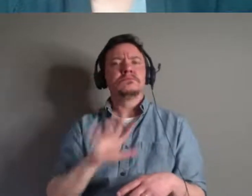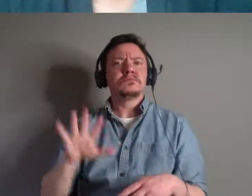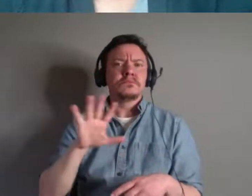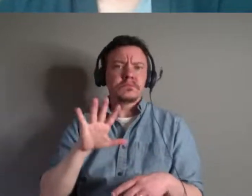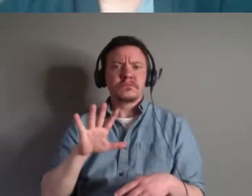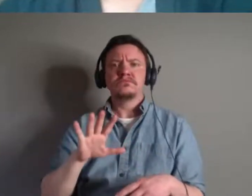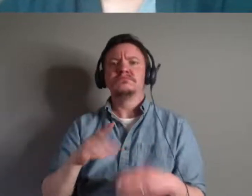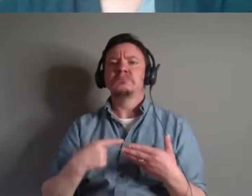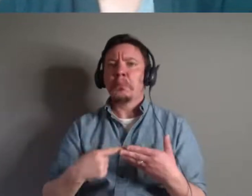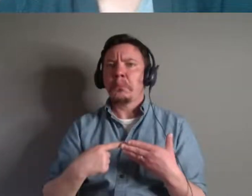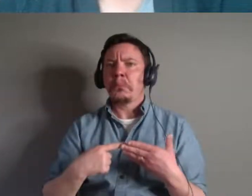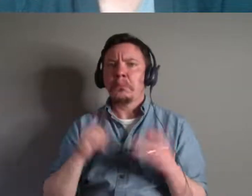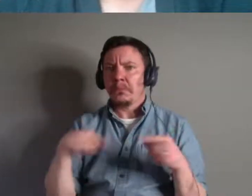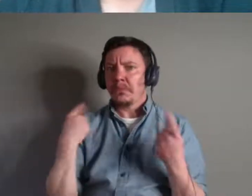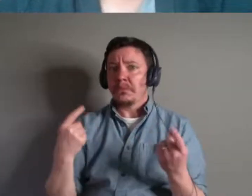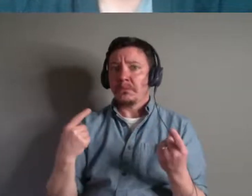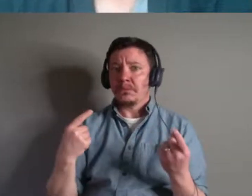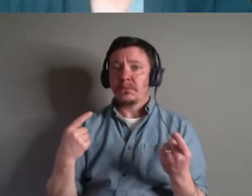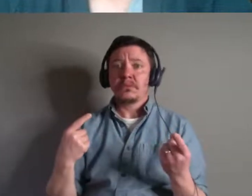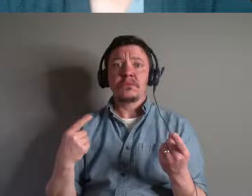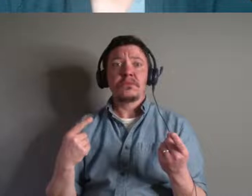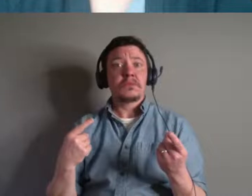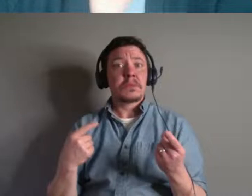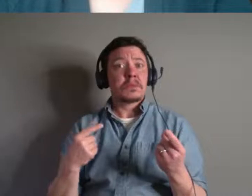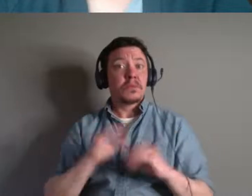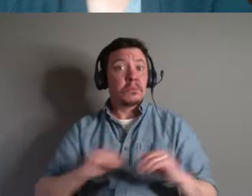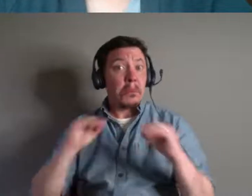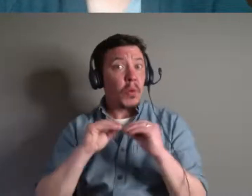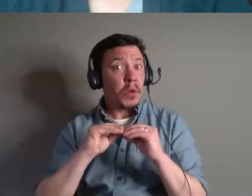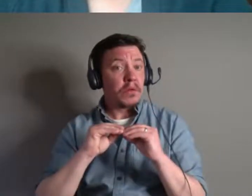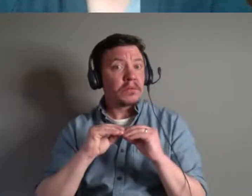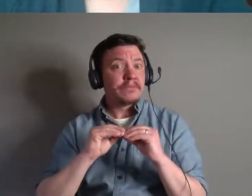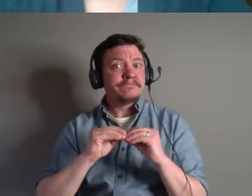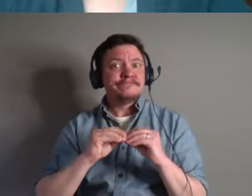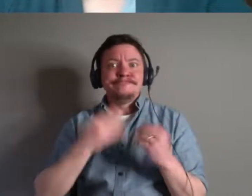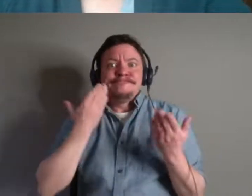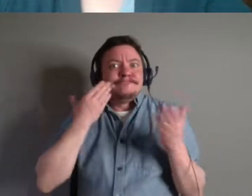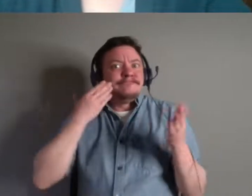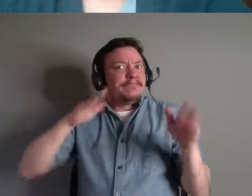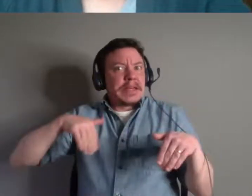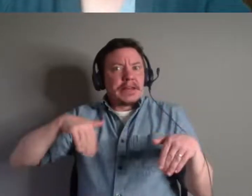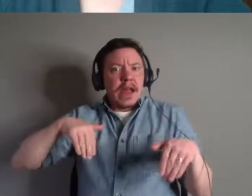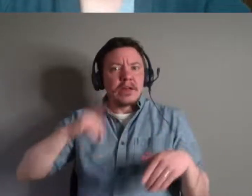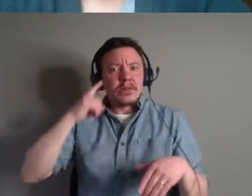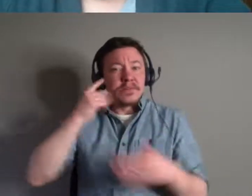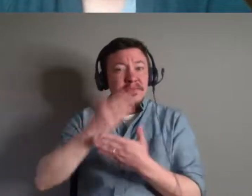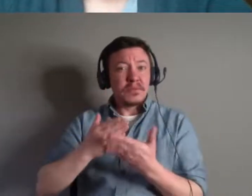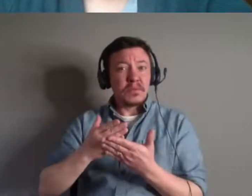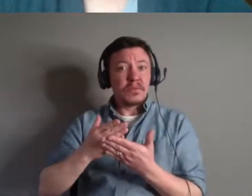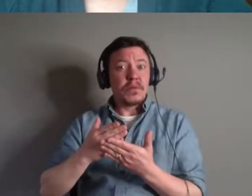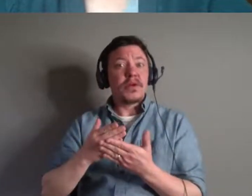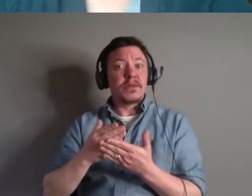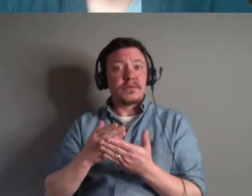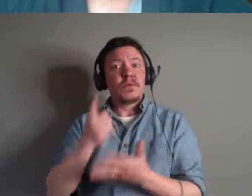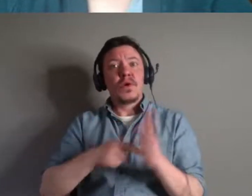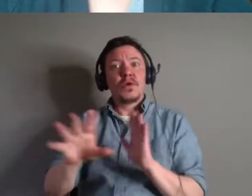has happened is like, does it extend beyond that? I don't have answers. Again, I think that's part of what the selected artists